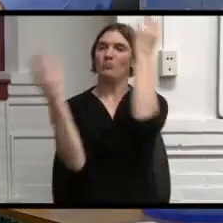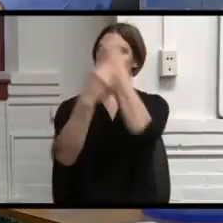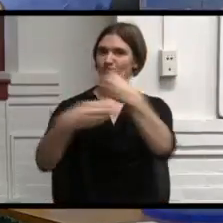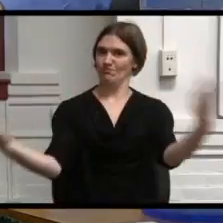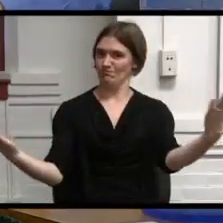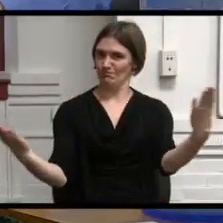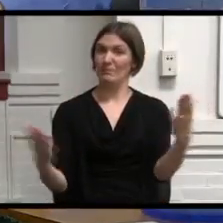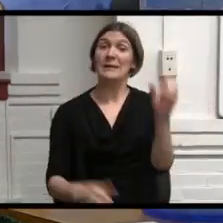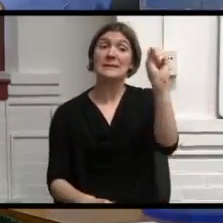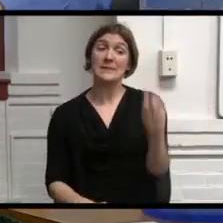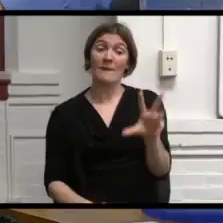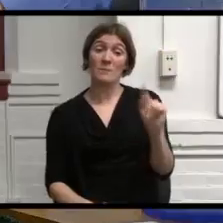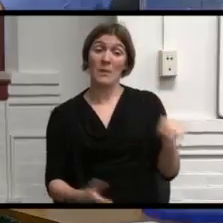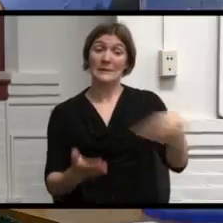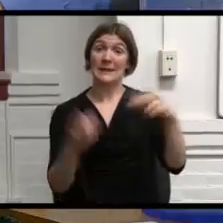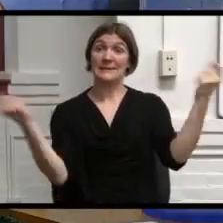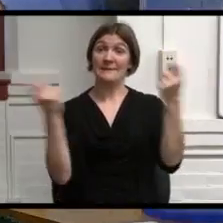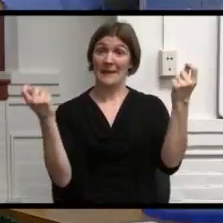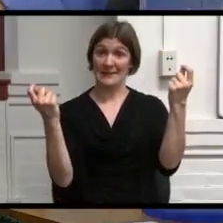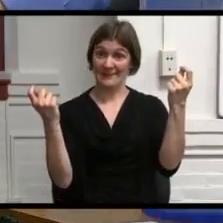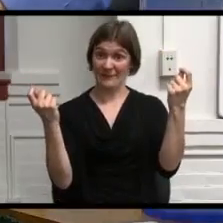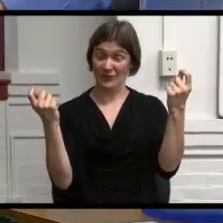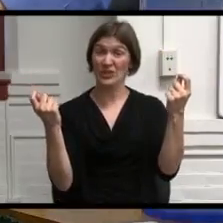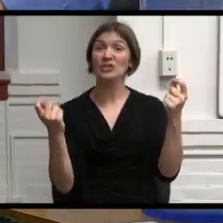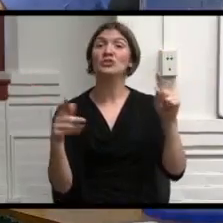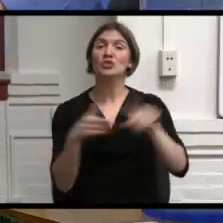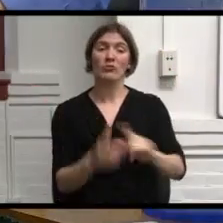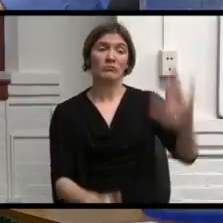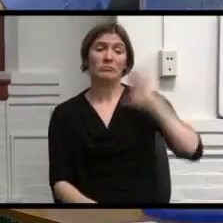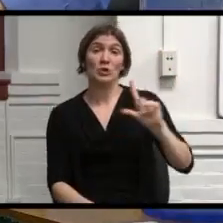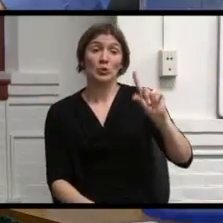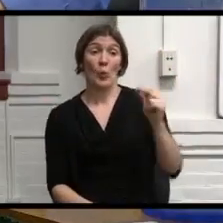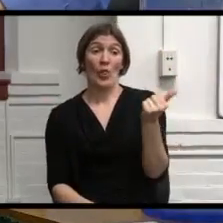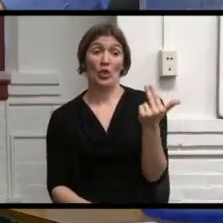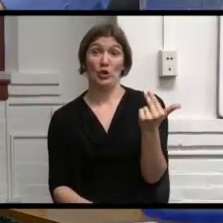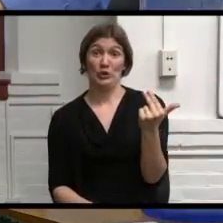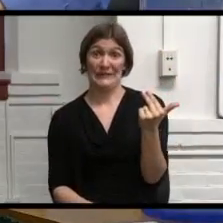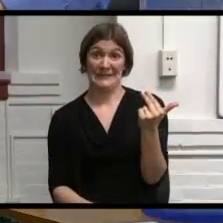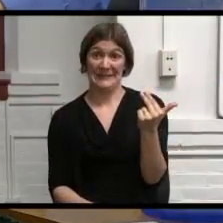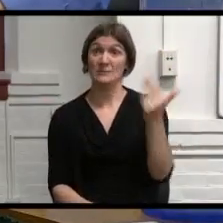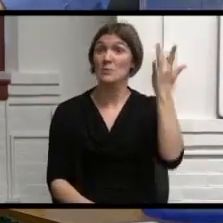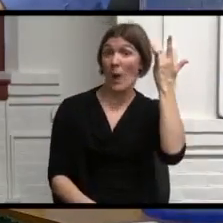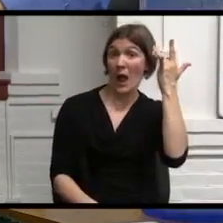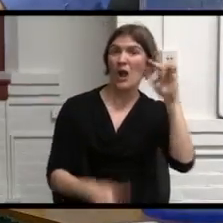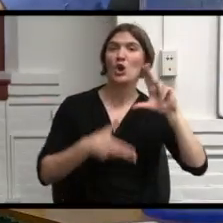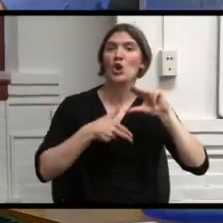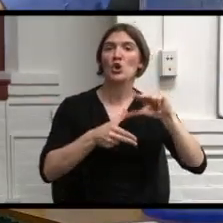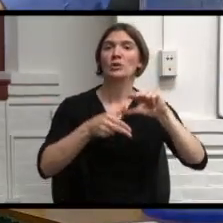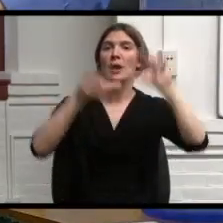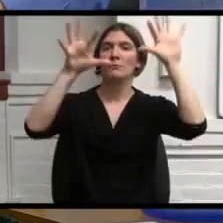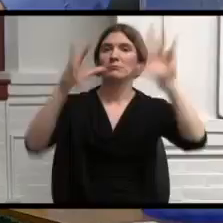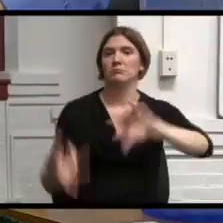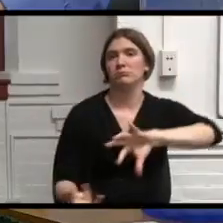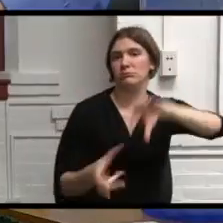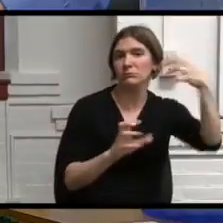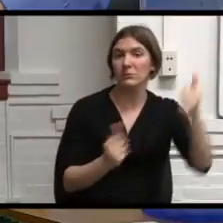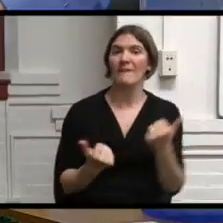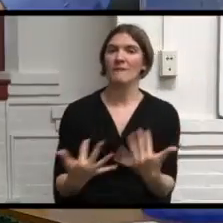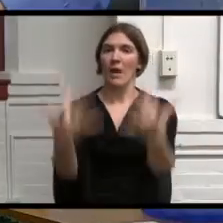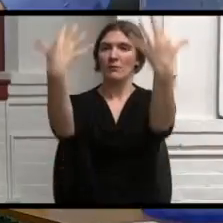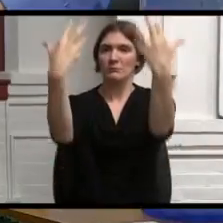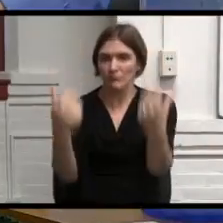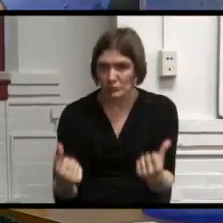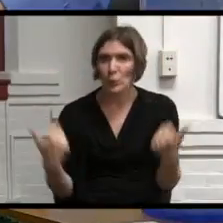Whereas the Southern Vermont Dance Festival began in 2013 in response to devastation that downtown